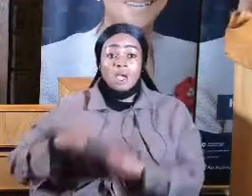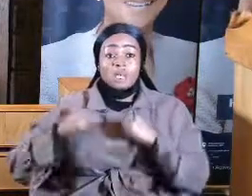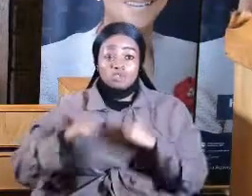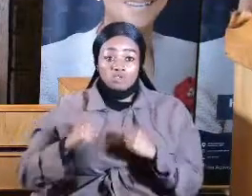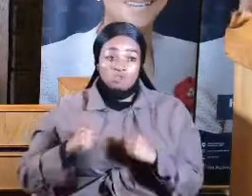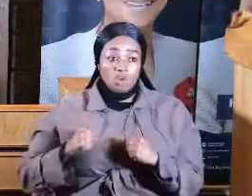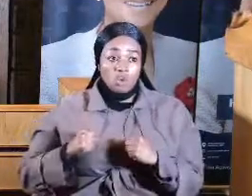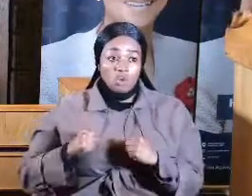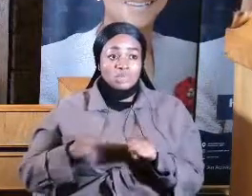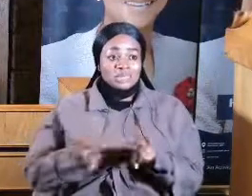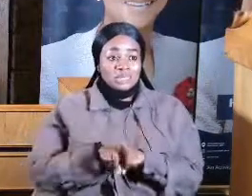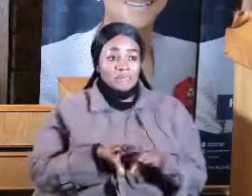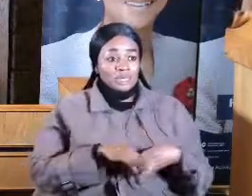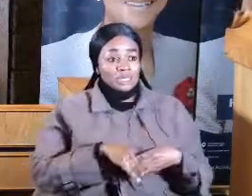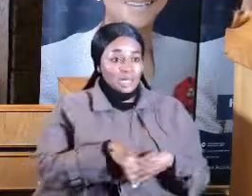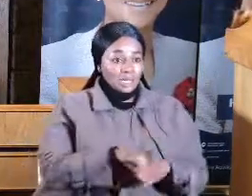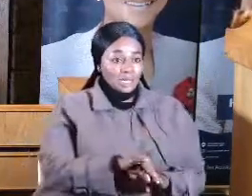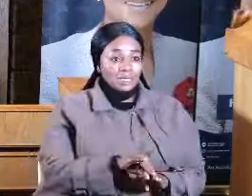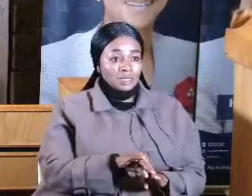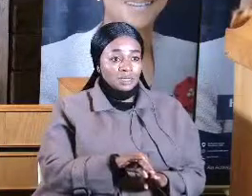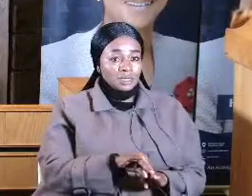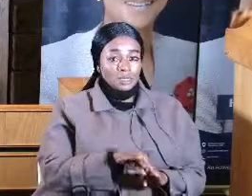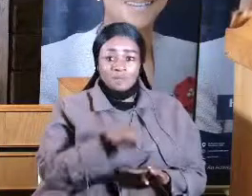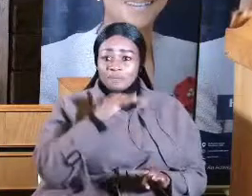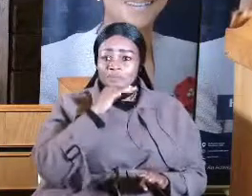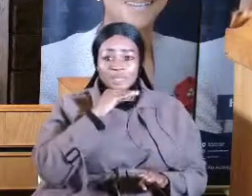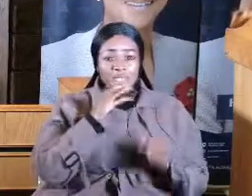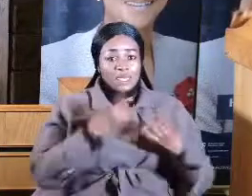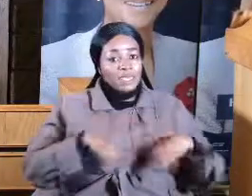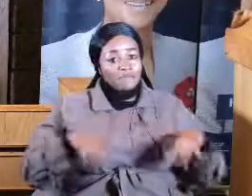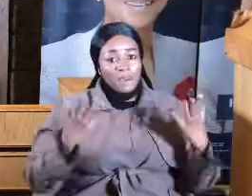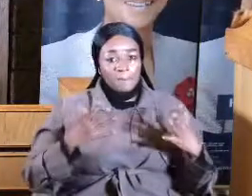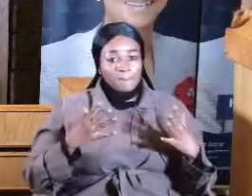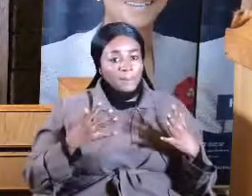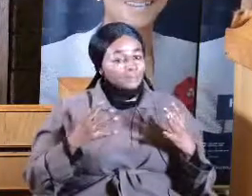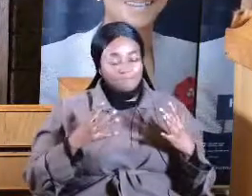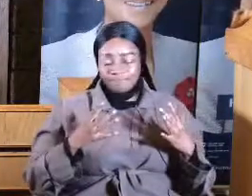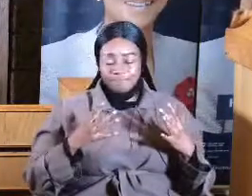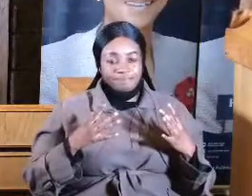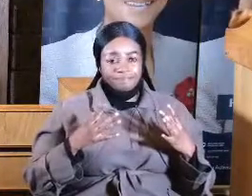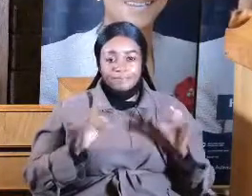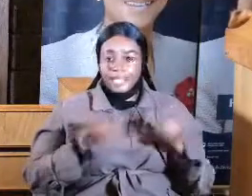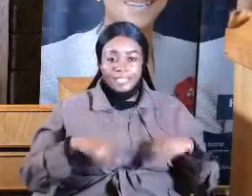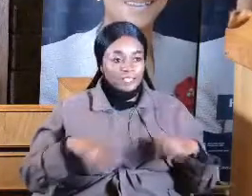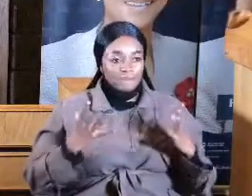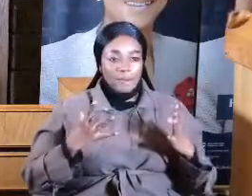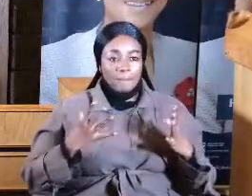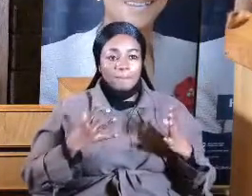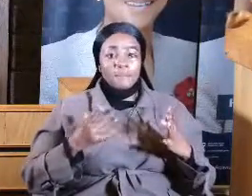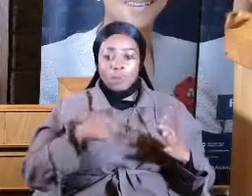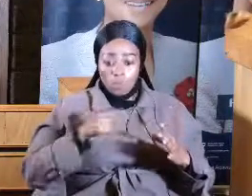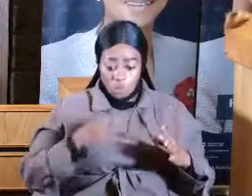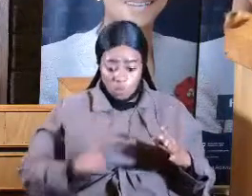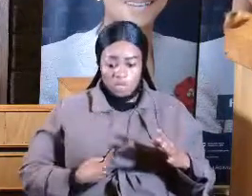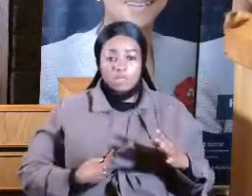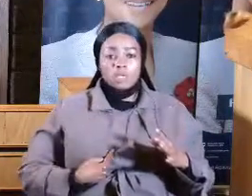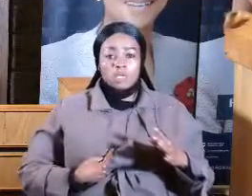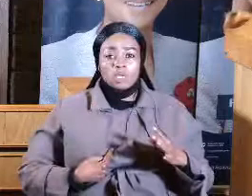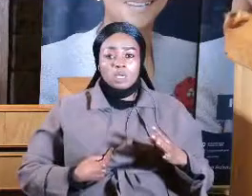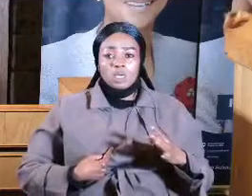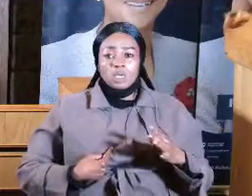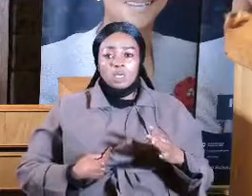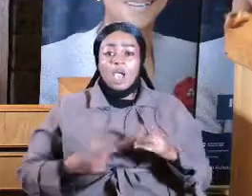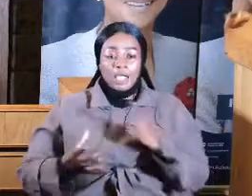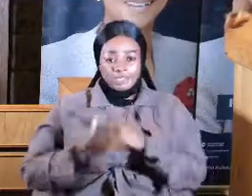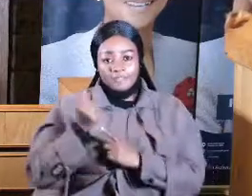that you are, I know you shall never surrender. You shall never surrender. We shall get to a point where we want